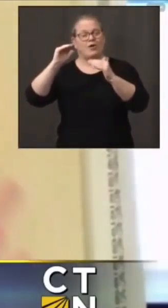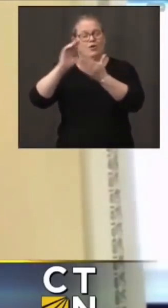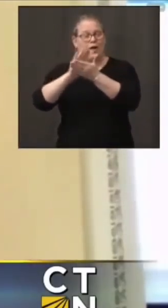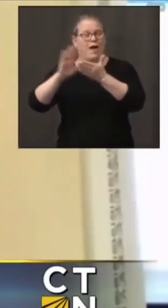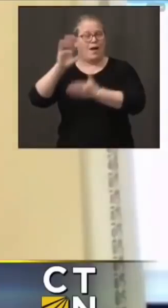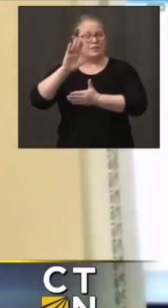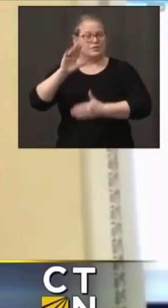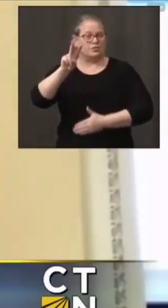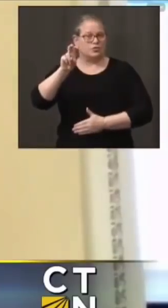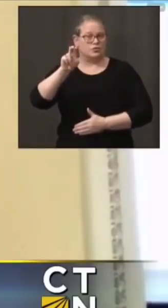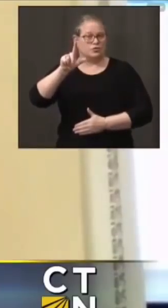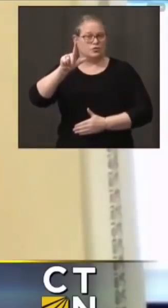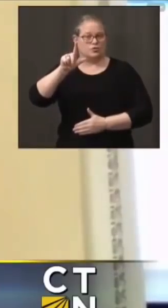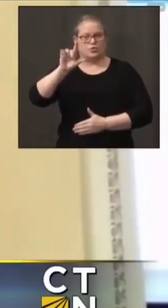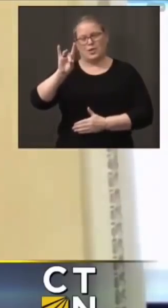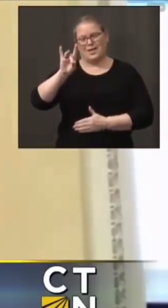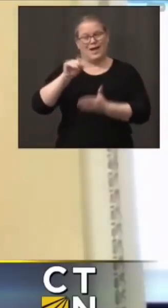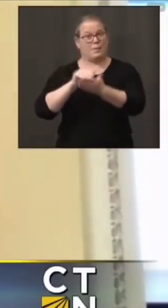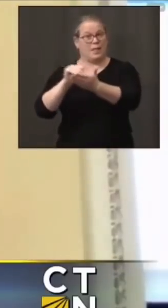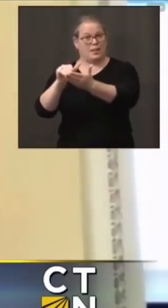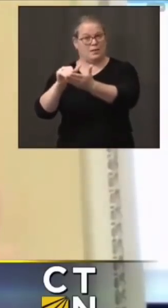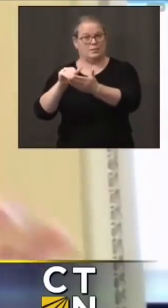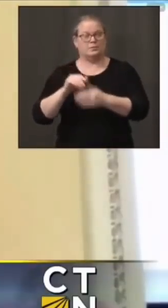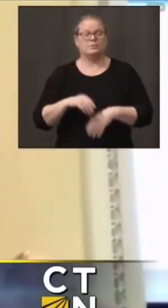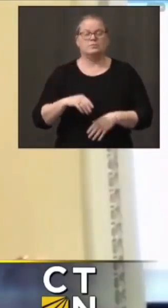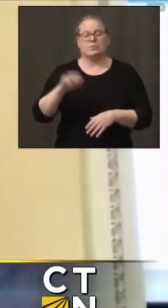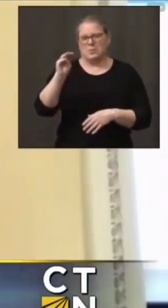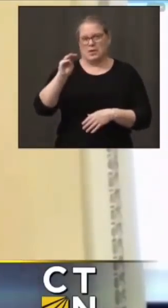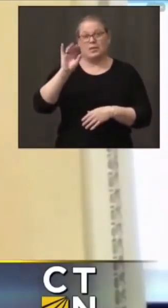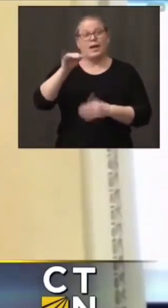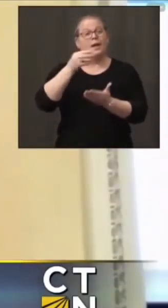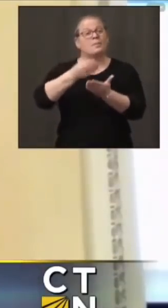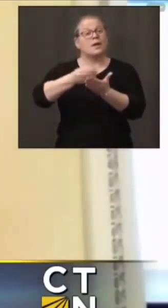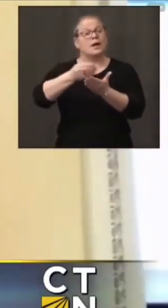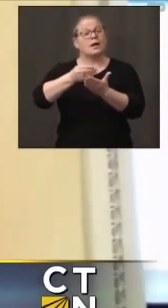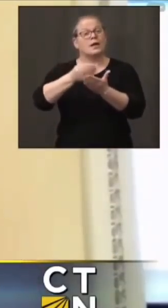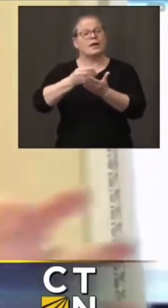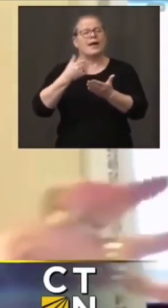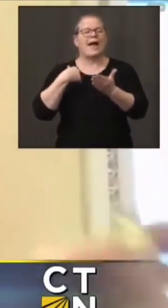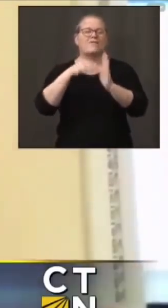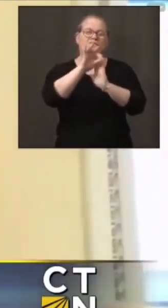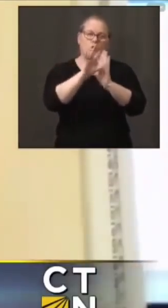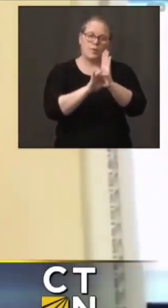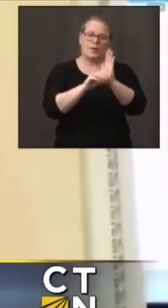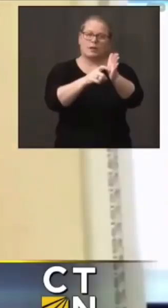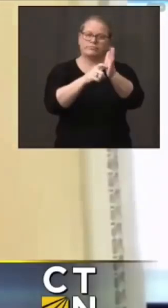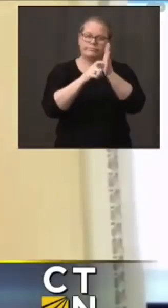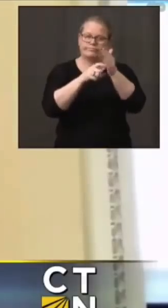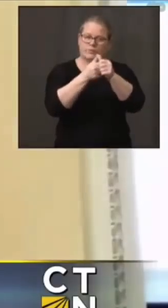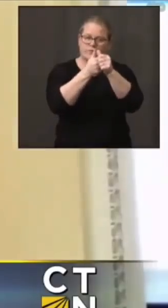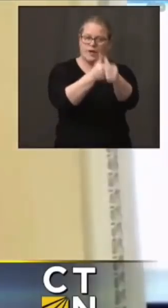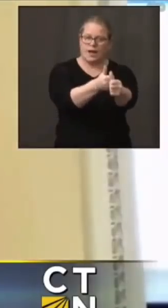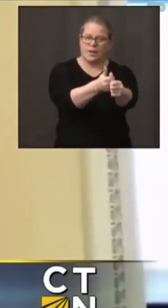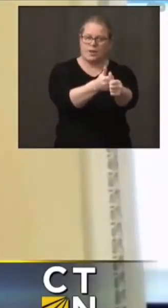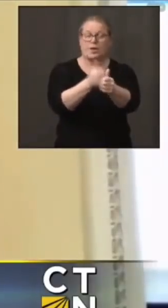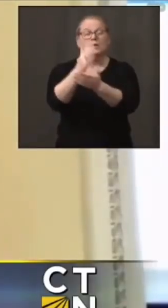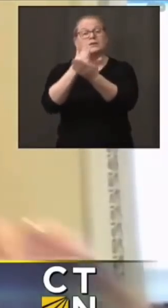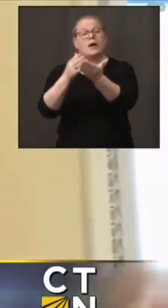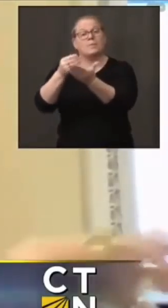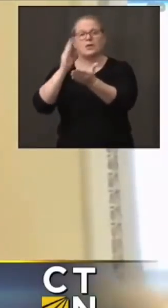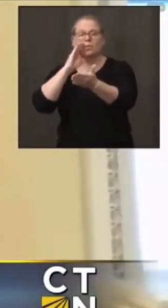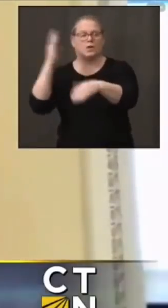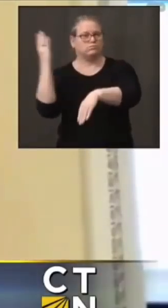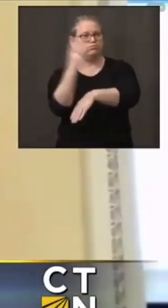Some of this funding goes by formula basis. Some of it will go directly to the districts